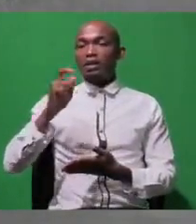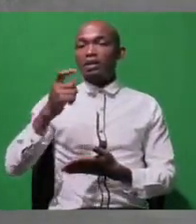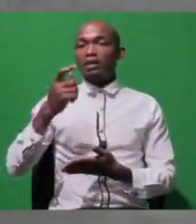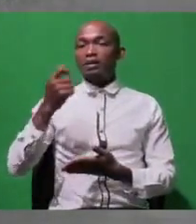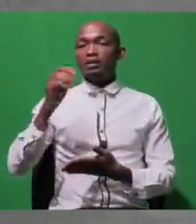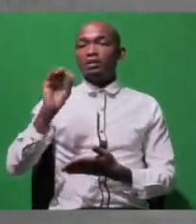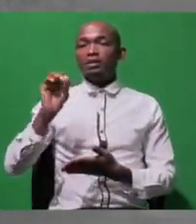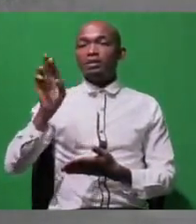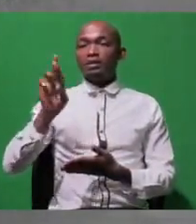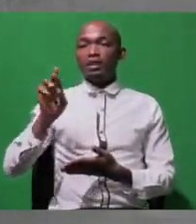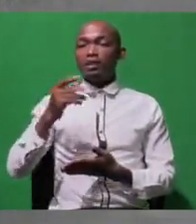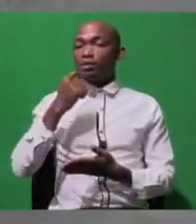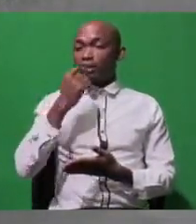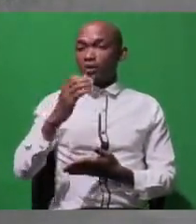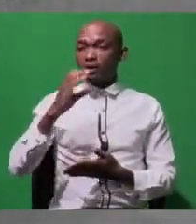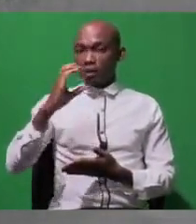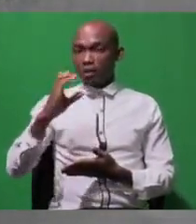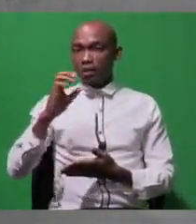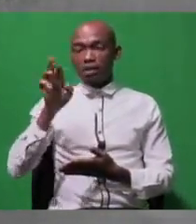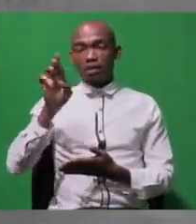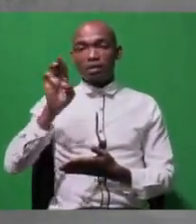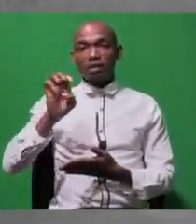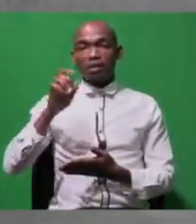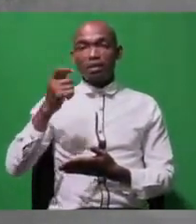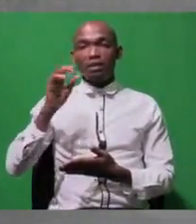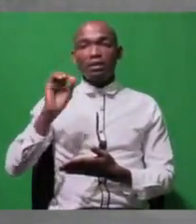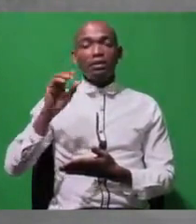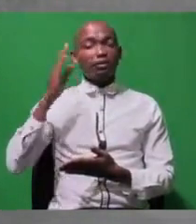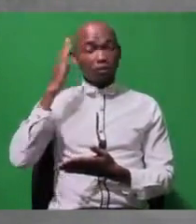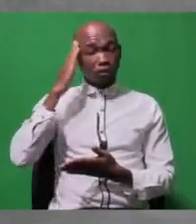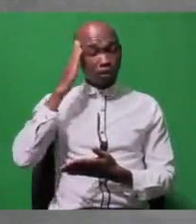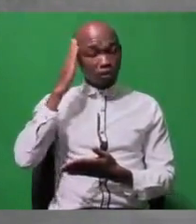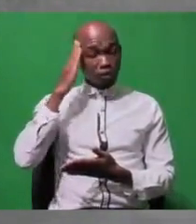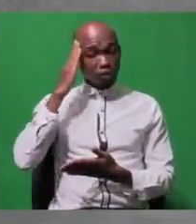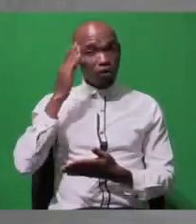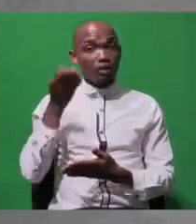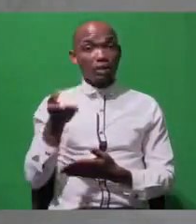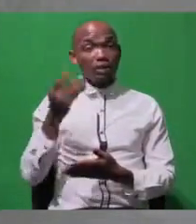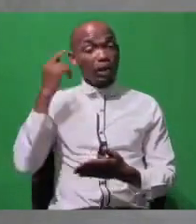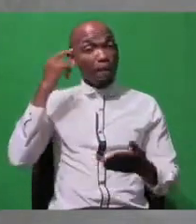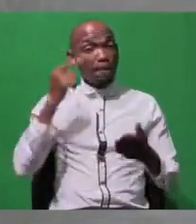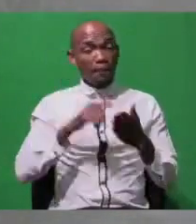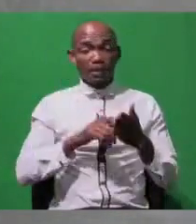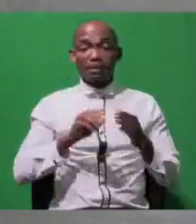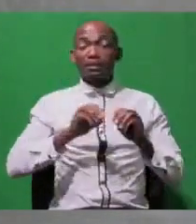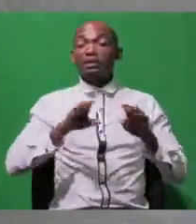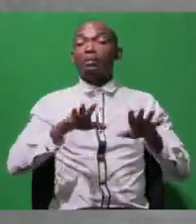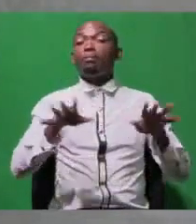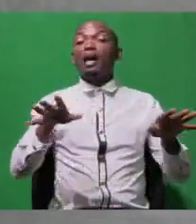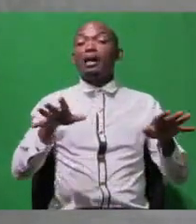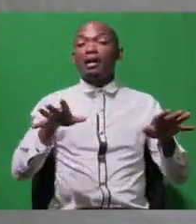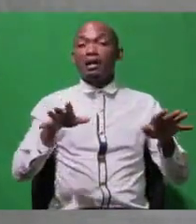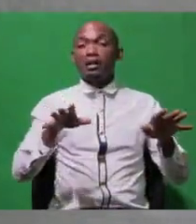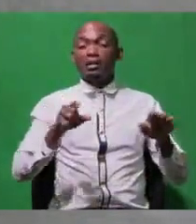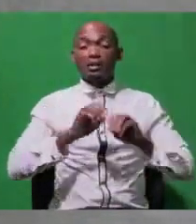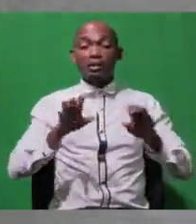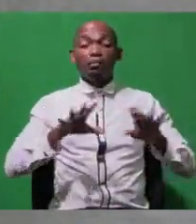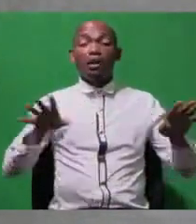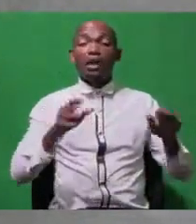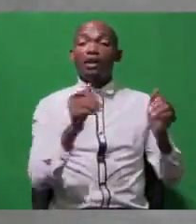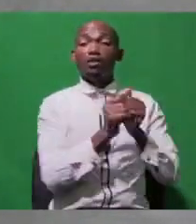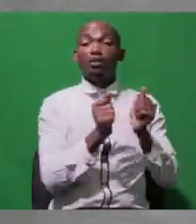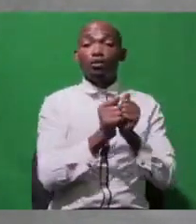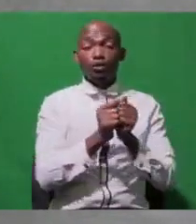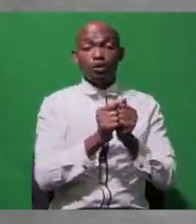know about when you say creditor, it means the suppliers, that who supply the goods to us.